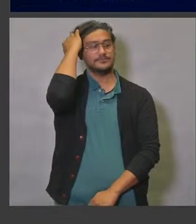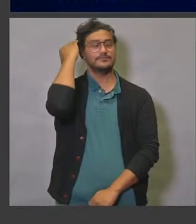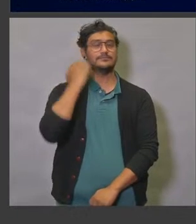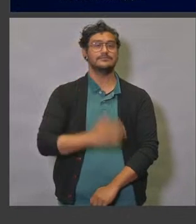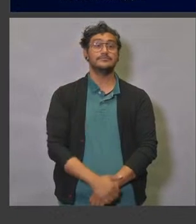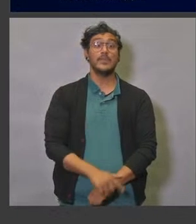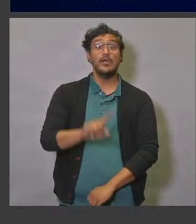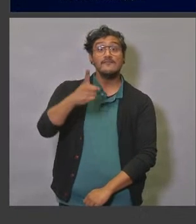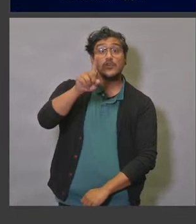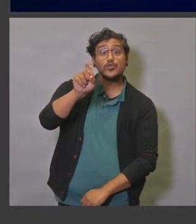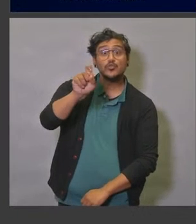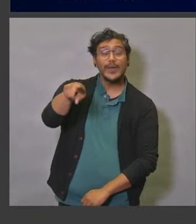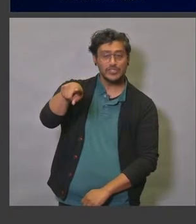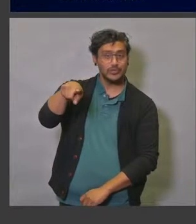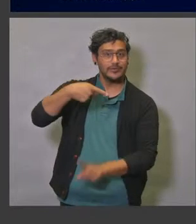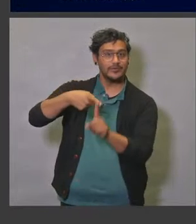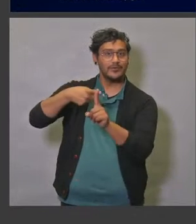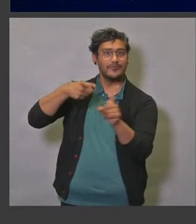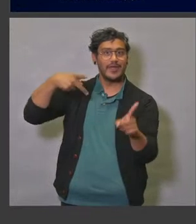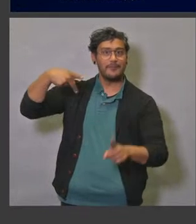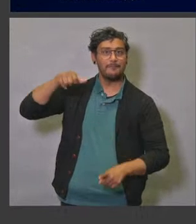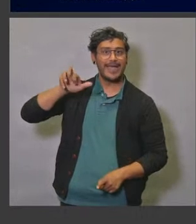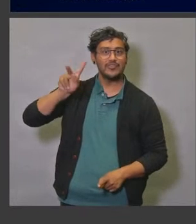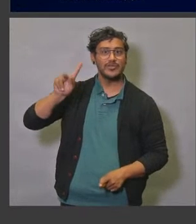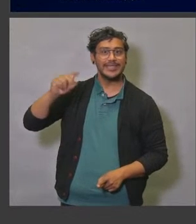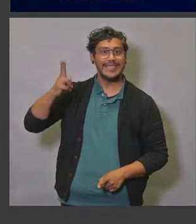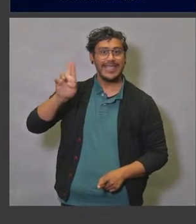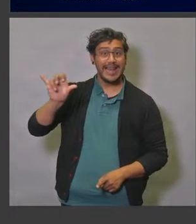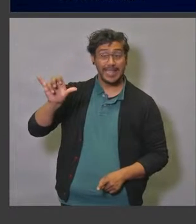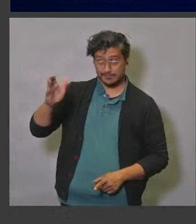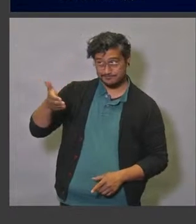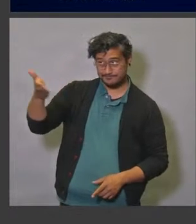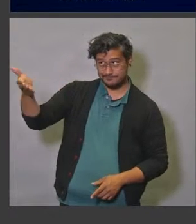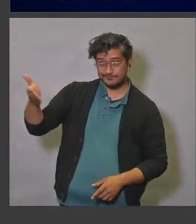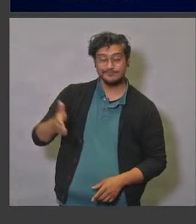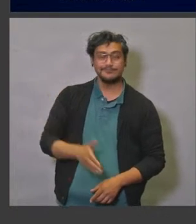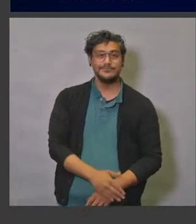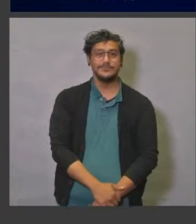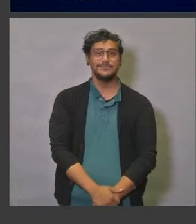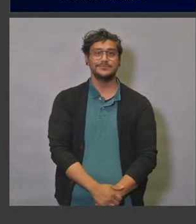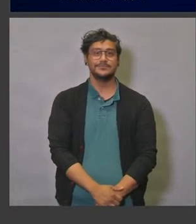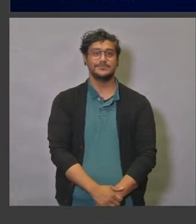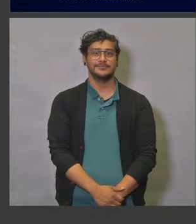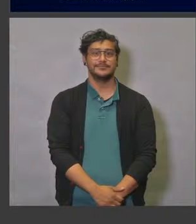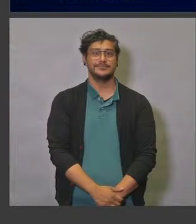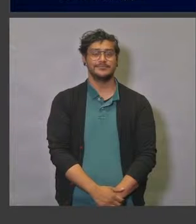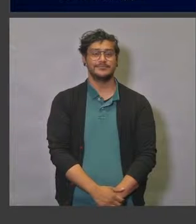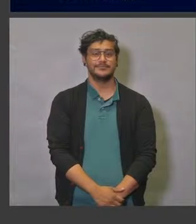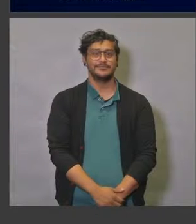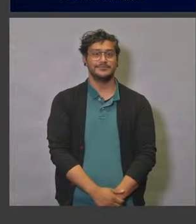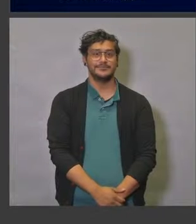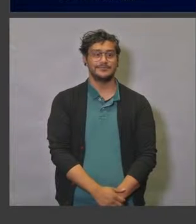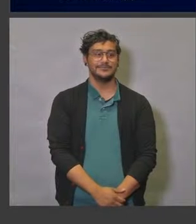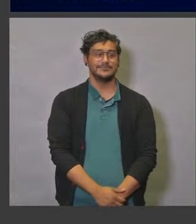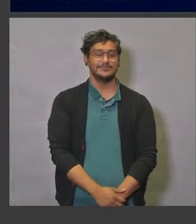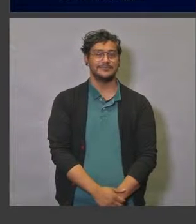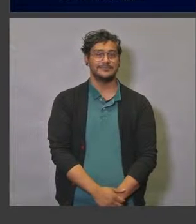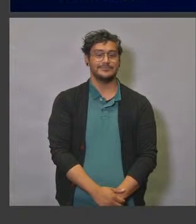Our first question will come from the line of Patrick Healy. Patrick, your line is unmuted. Please go ahead.